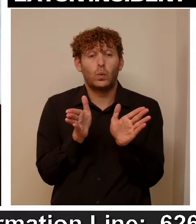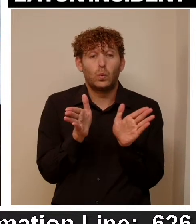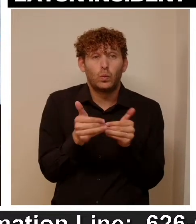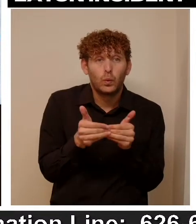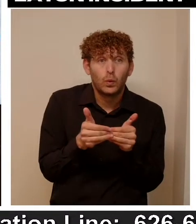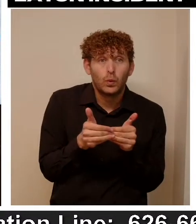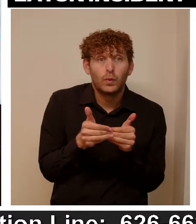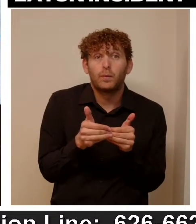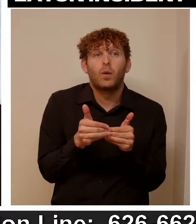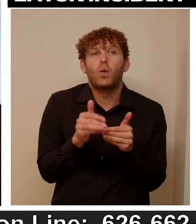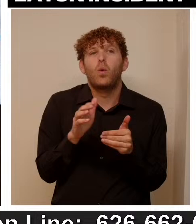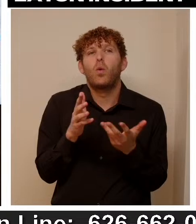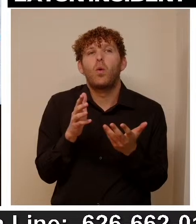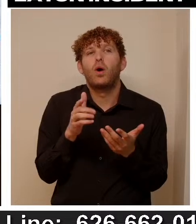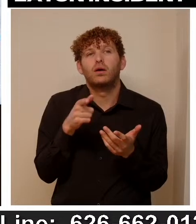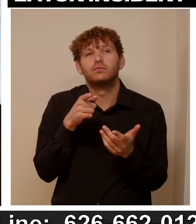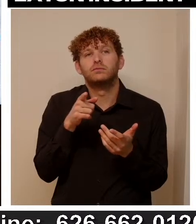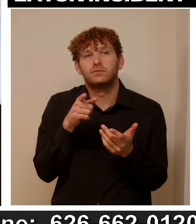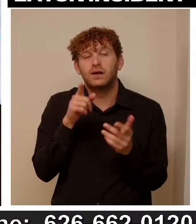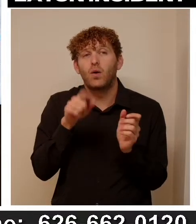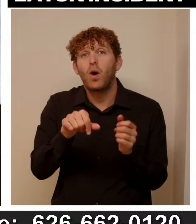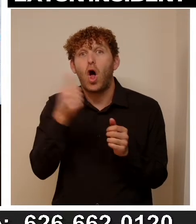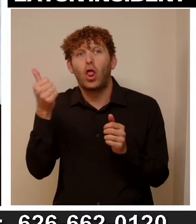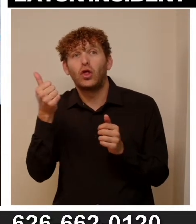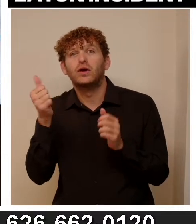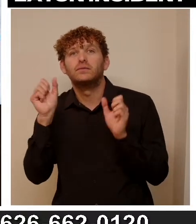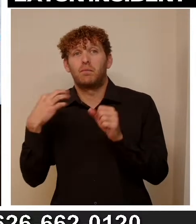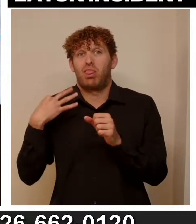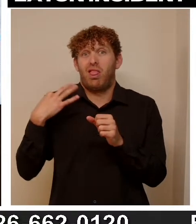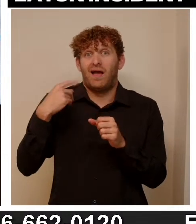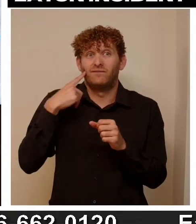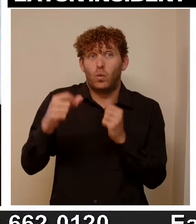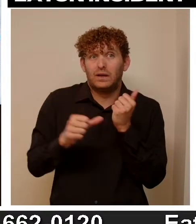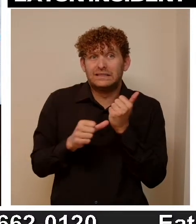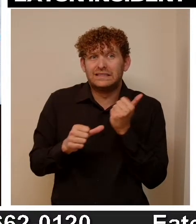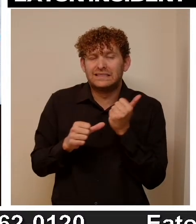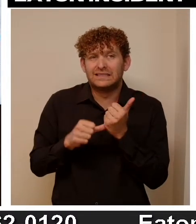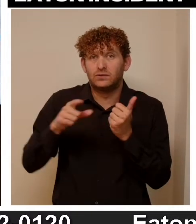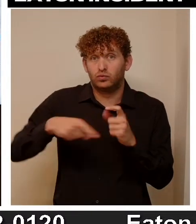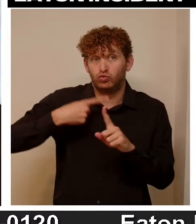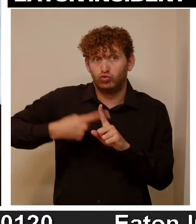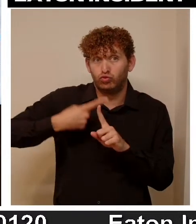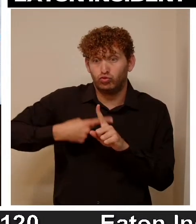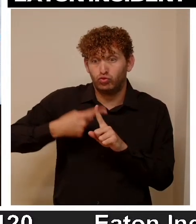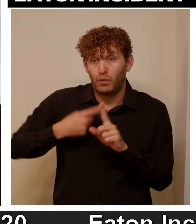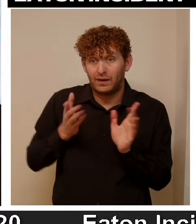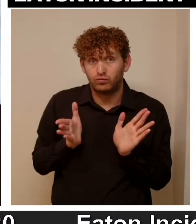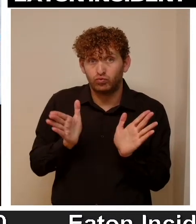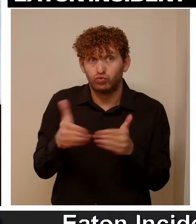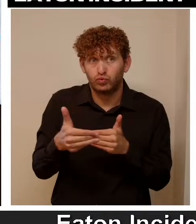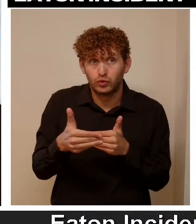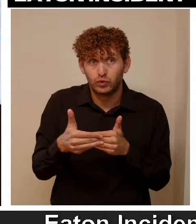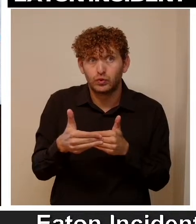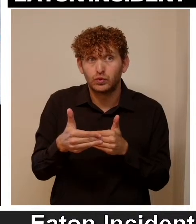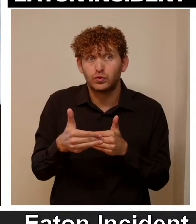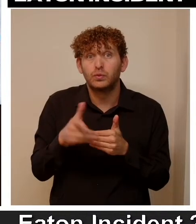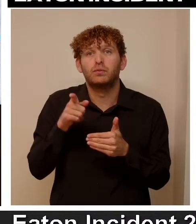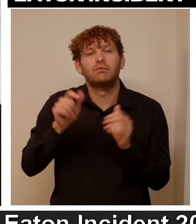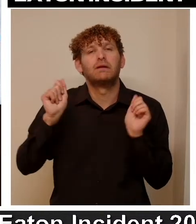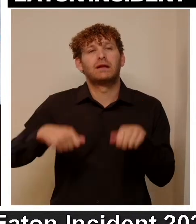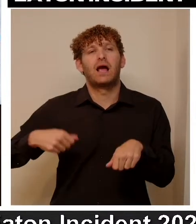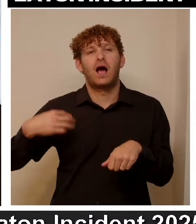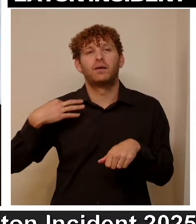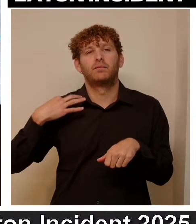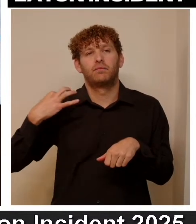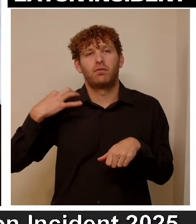already applied for assistance. So if you're living in a home and someone has already applied for assistance in that home, but you rent there and you have